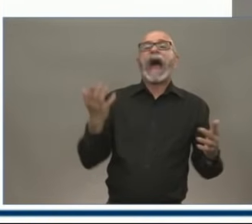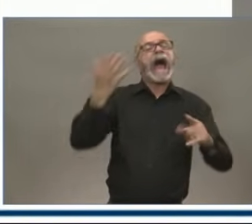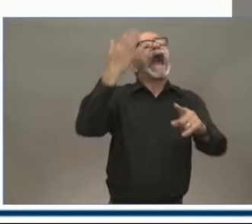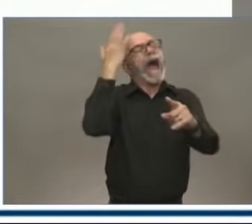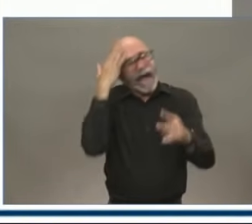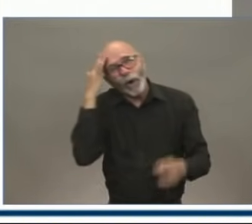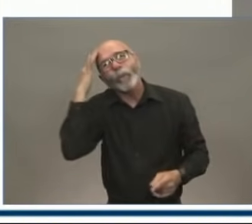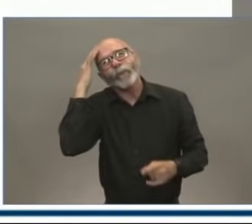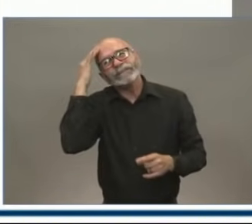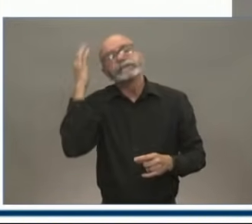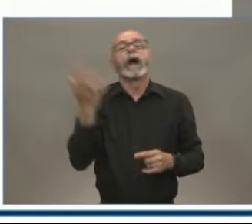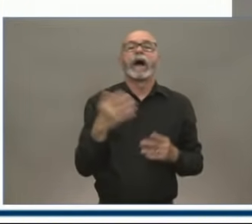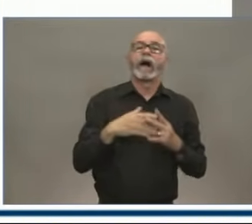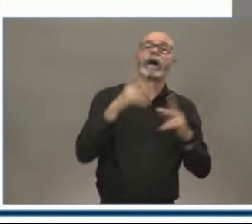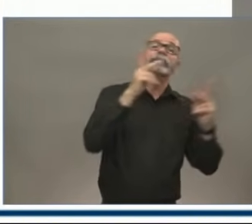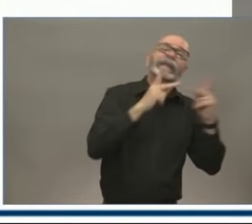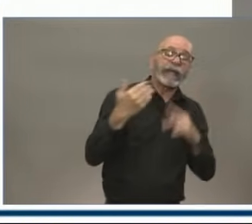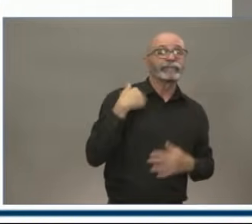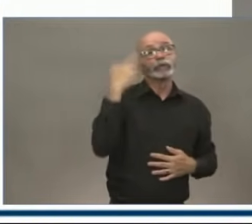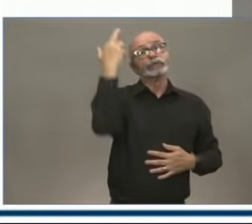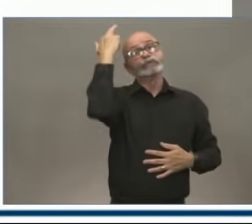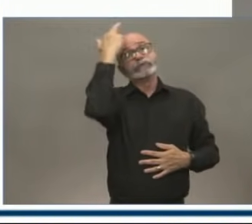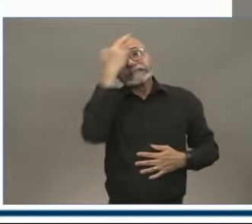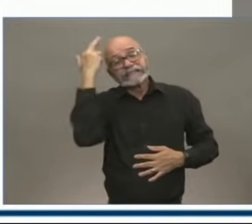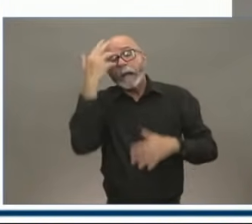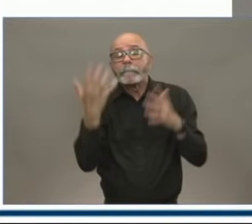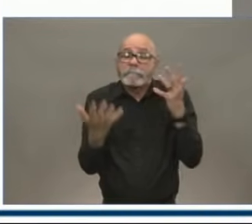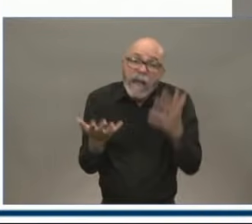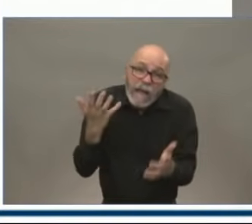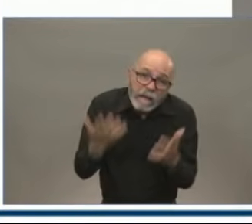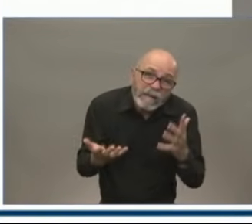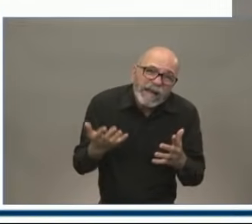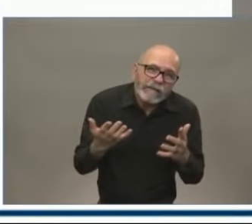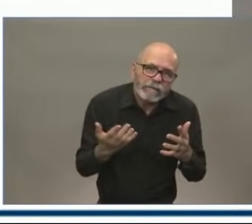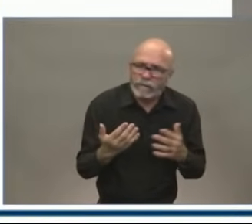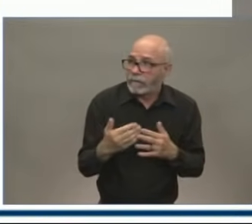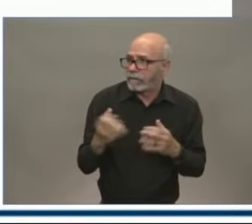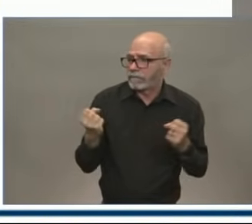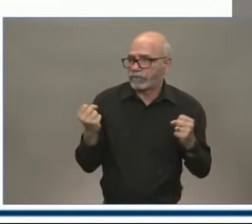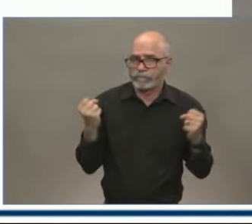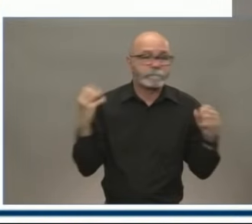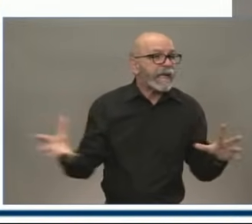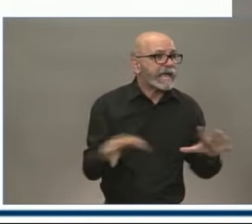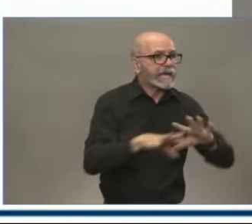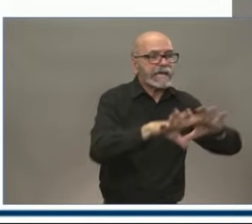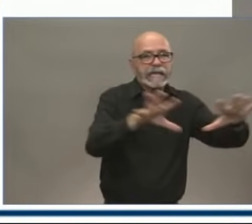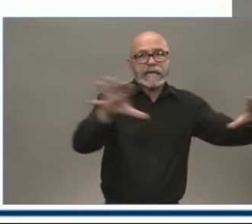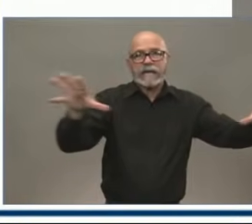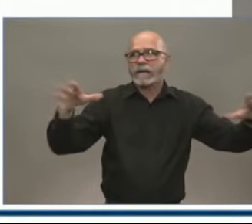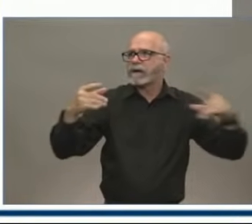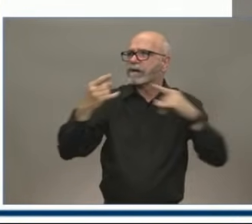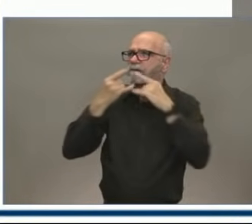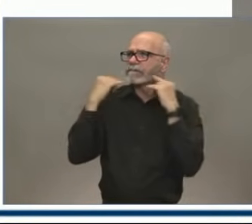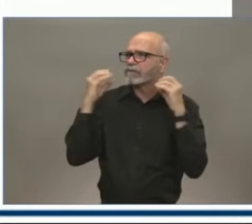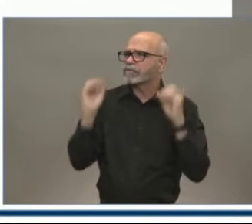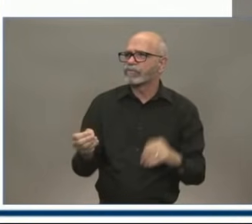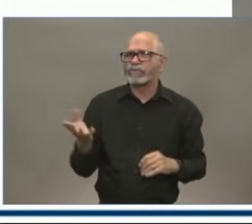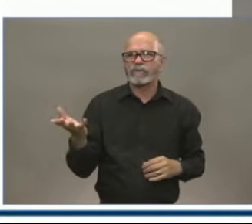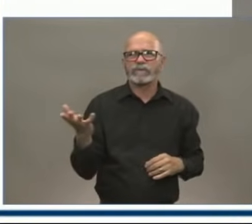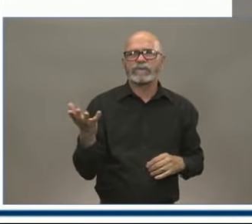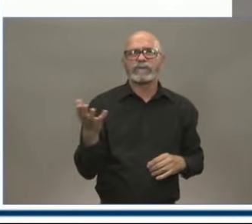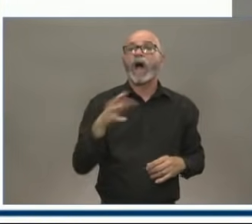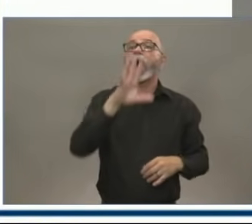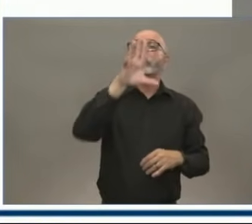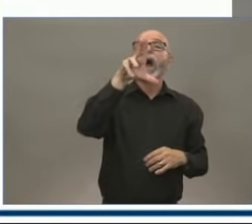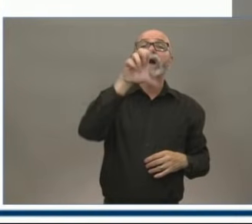mask. I'm certainly hearing the same about buses, and I had a conversation with Jacques Dubé from HRM earlier